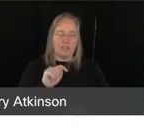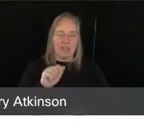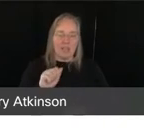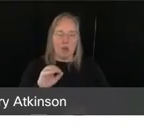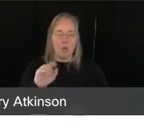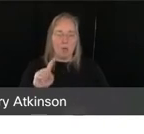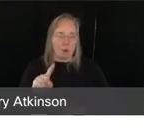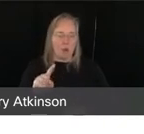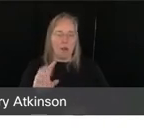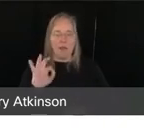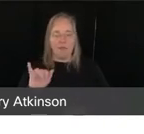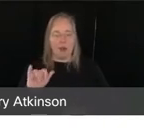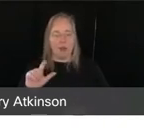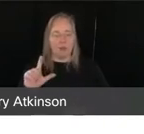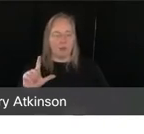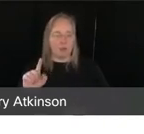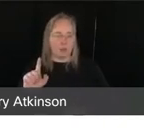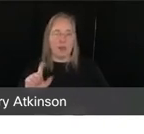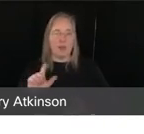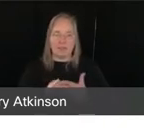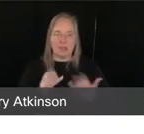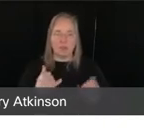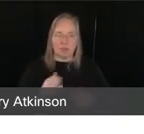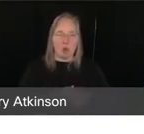council. It's currently on the legislative table